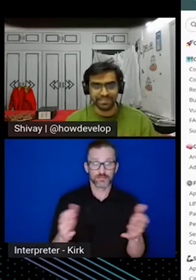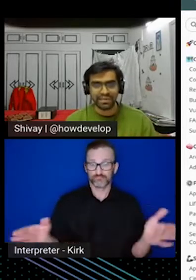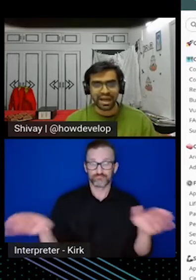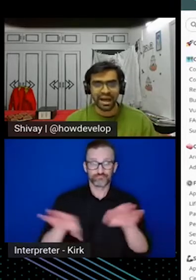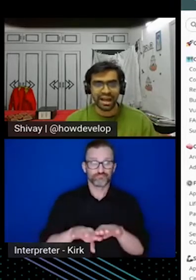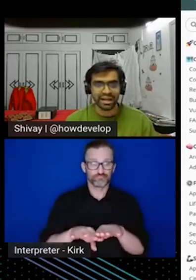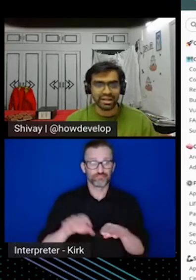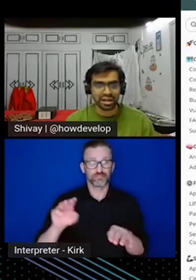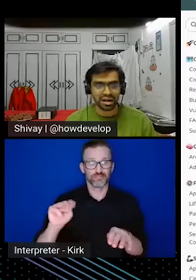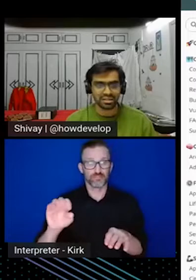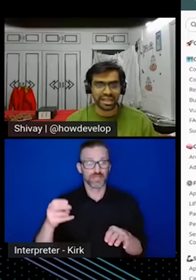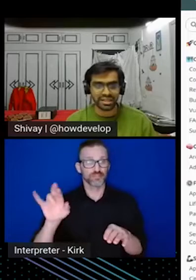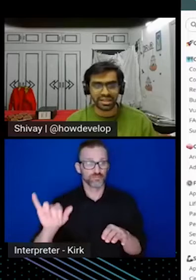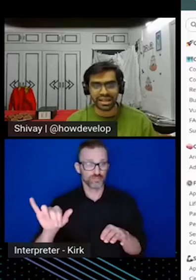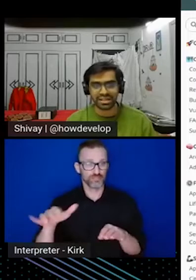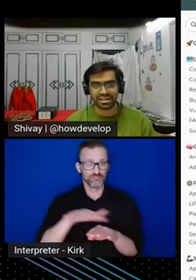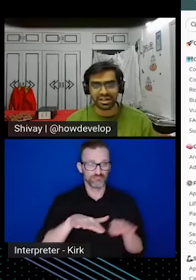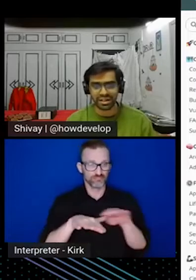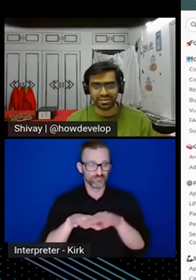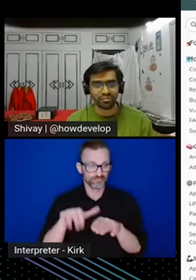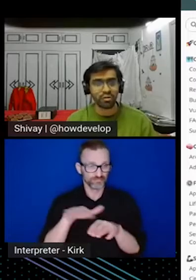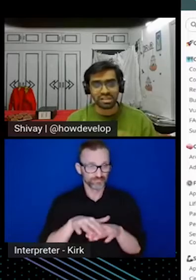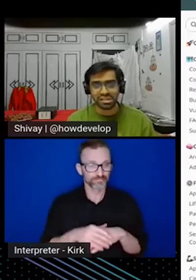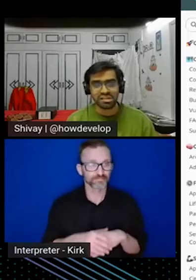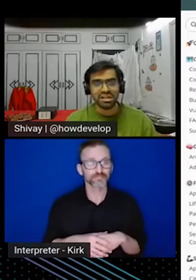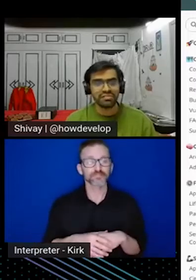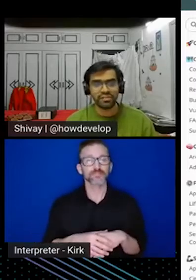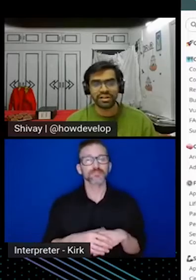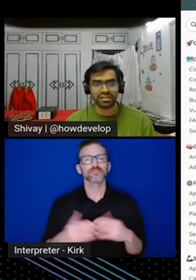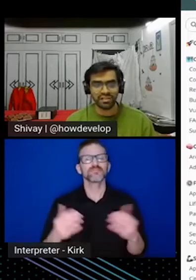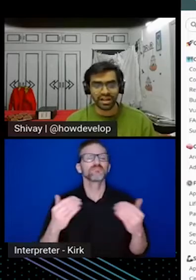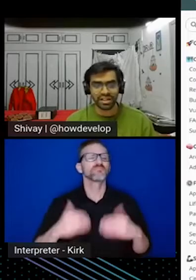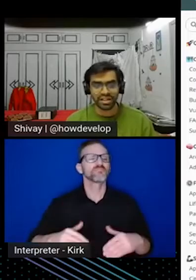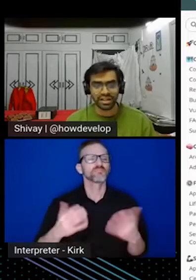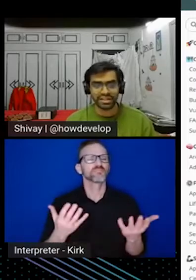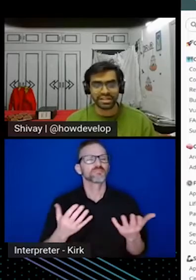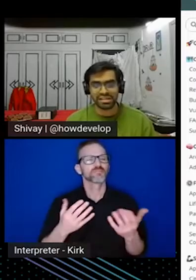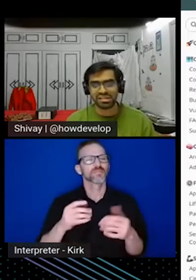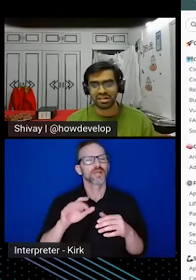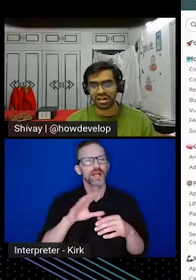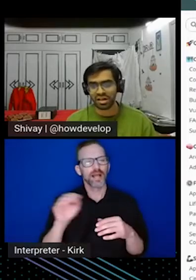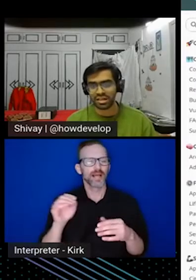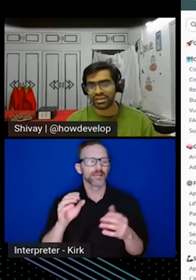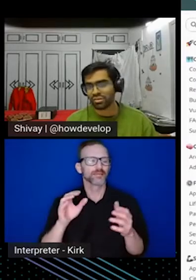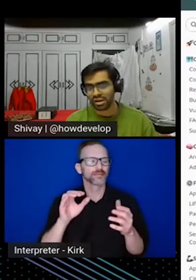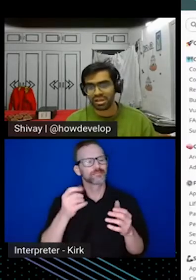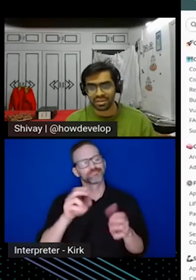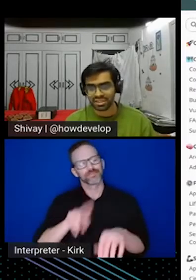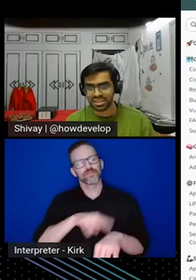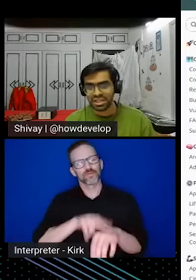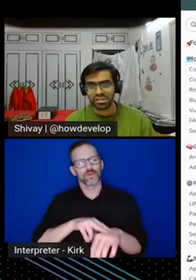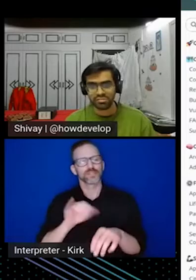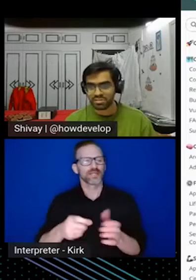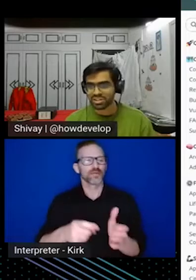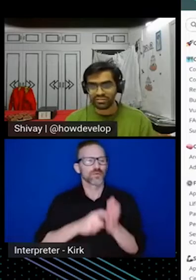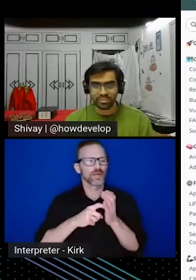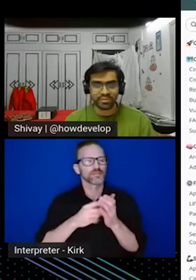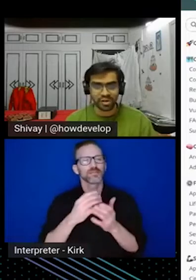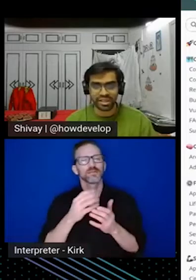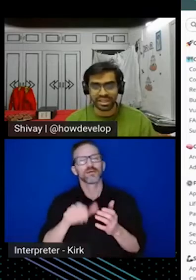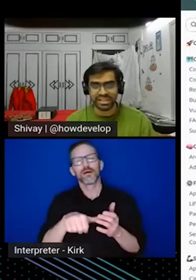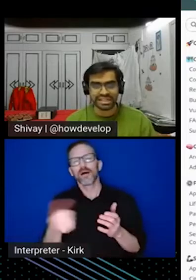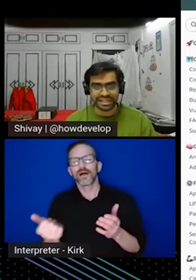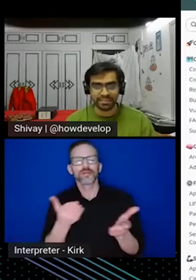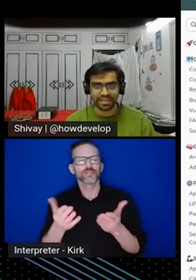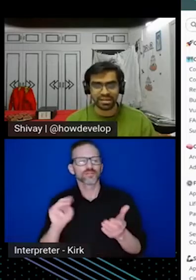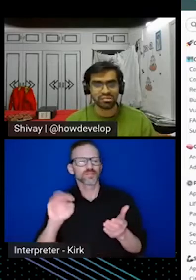Meshery. And then of course, since we would require at least some other service mesh that would be